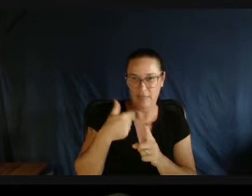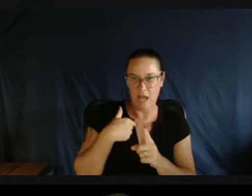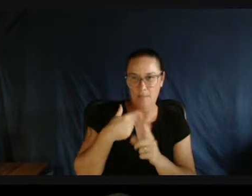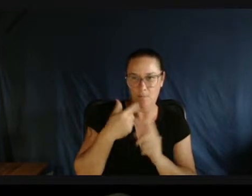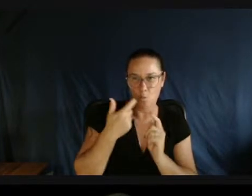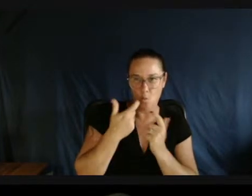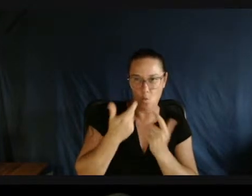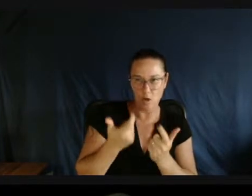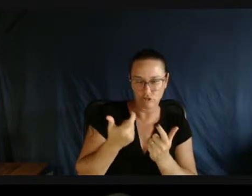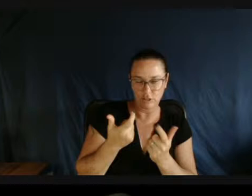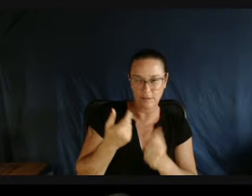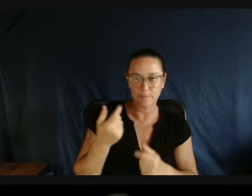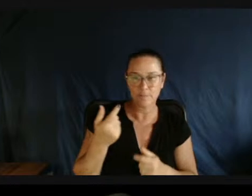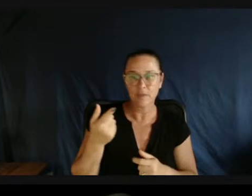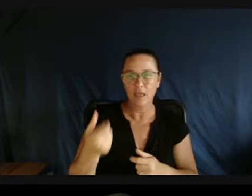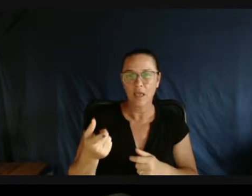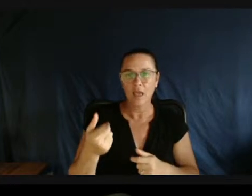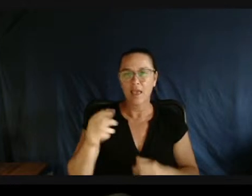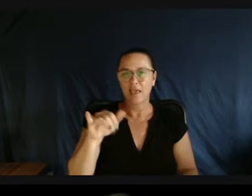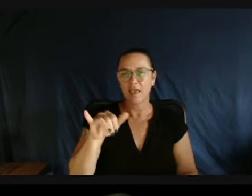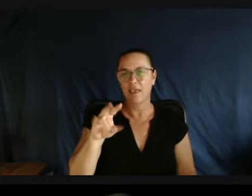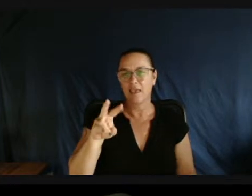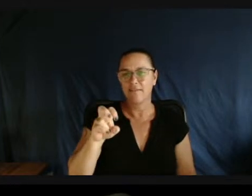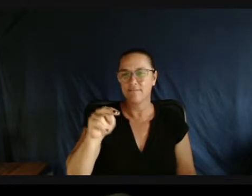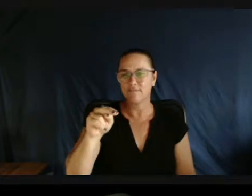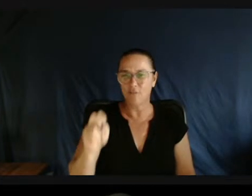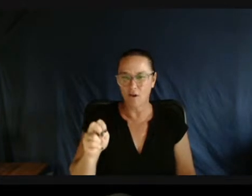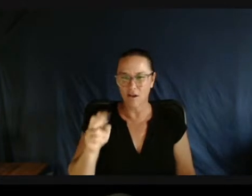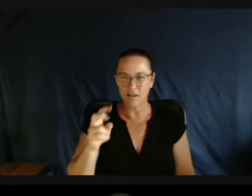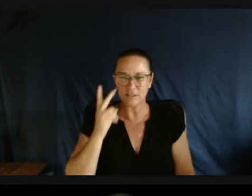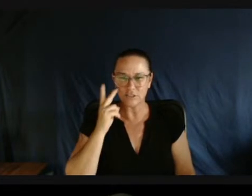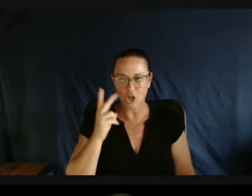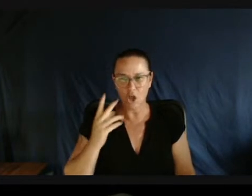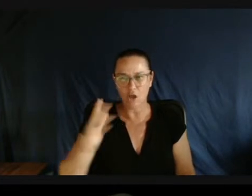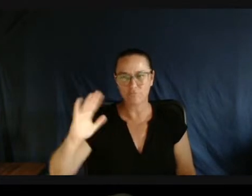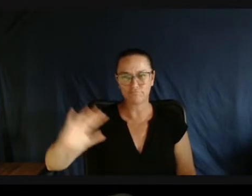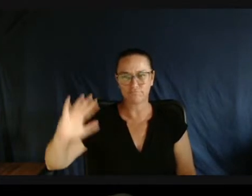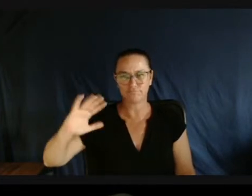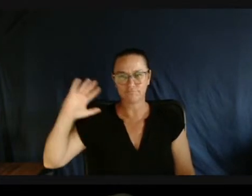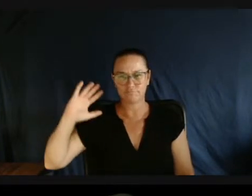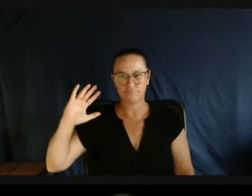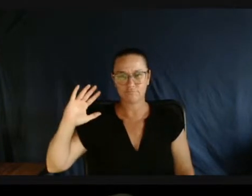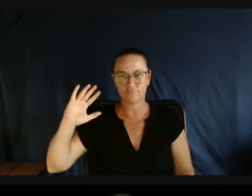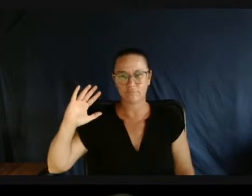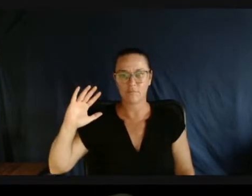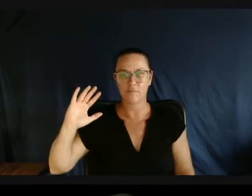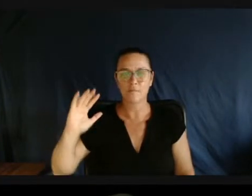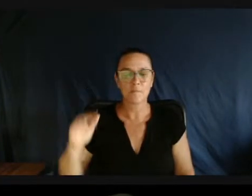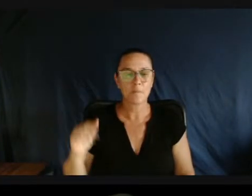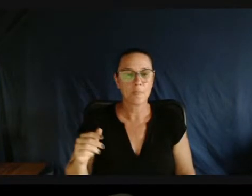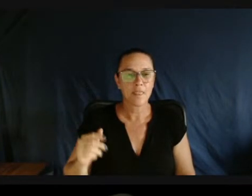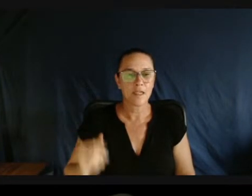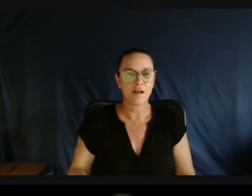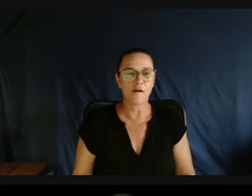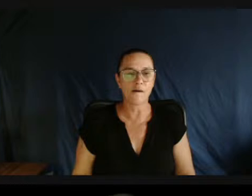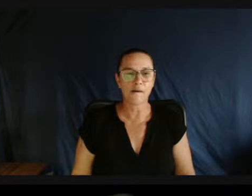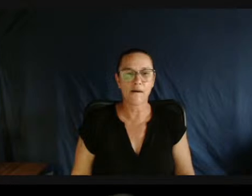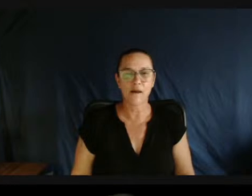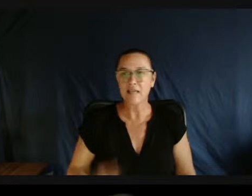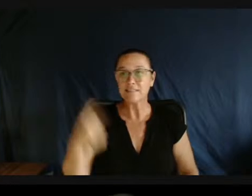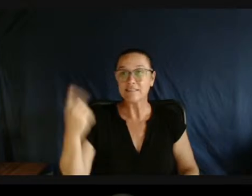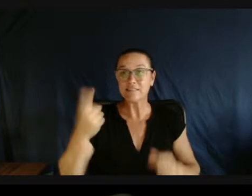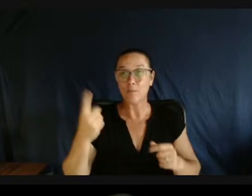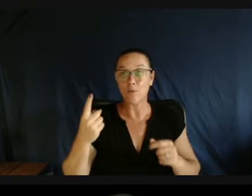this small void that Yvonne picked up on way back when. And apparently somebody had filled it